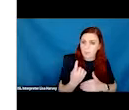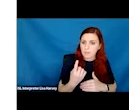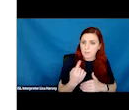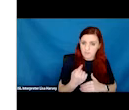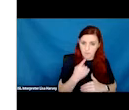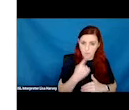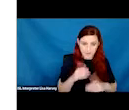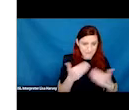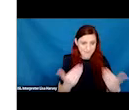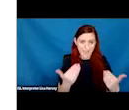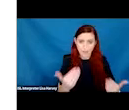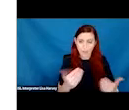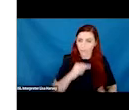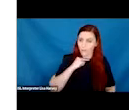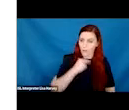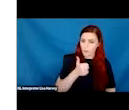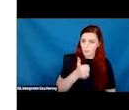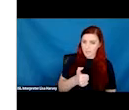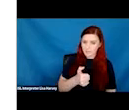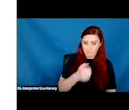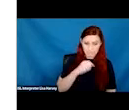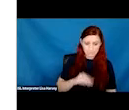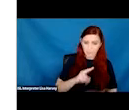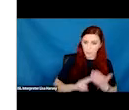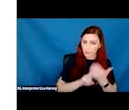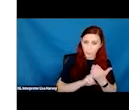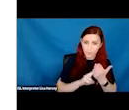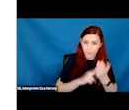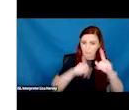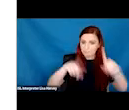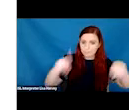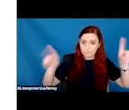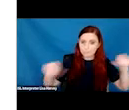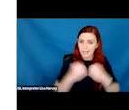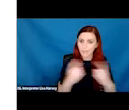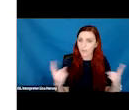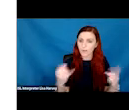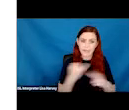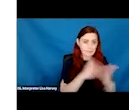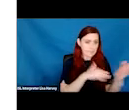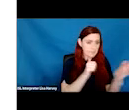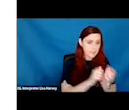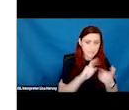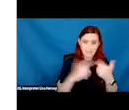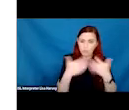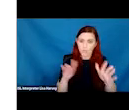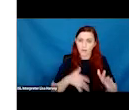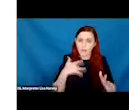these days, voice-to-text is a widely used communication method in business and general